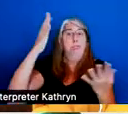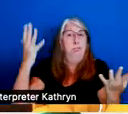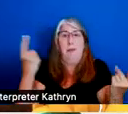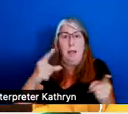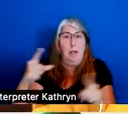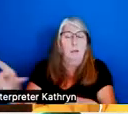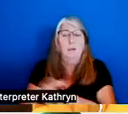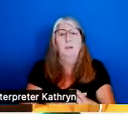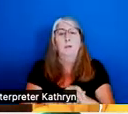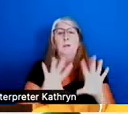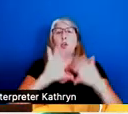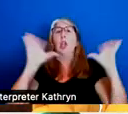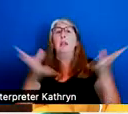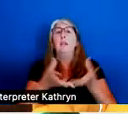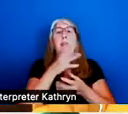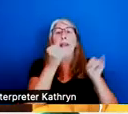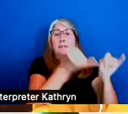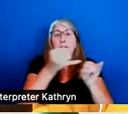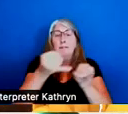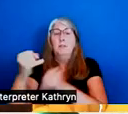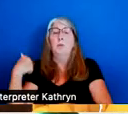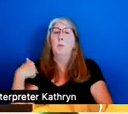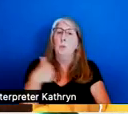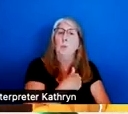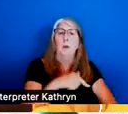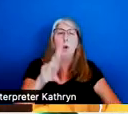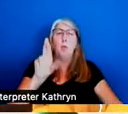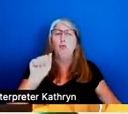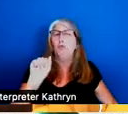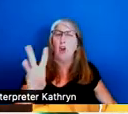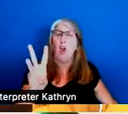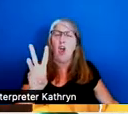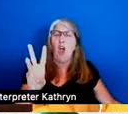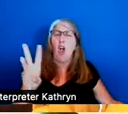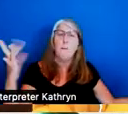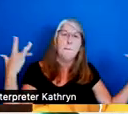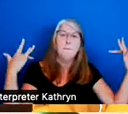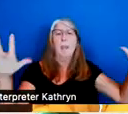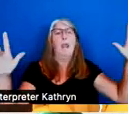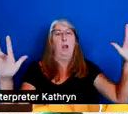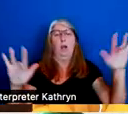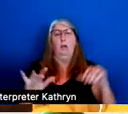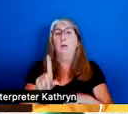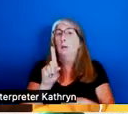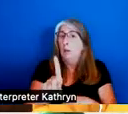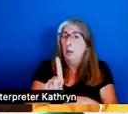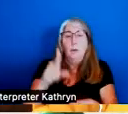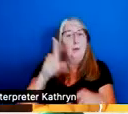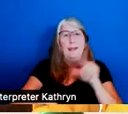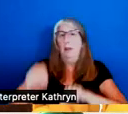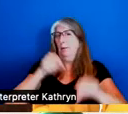Collectively and individually, we are raw, bare, but we cannot go